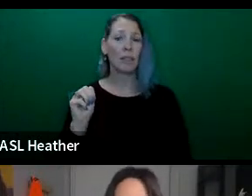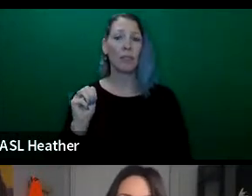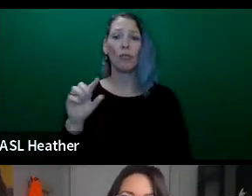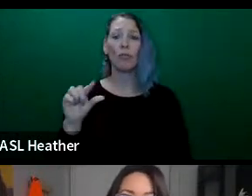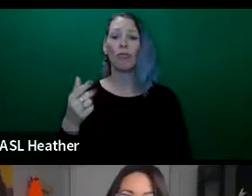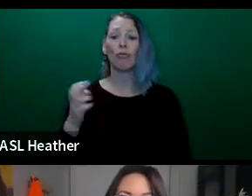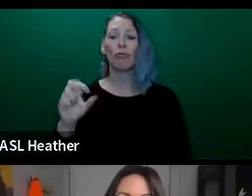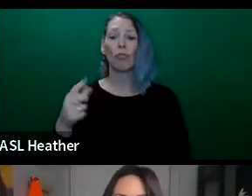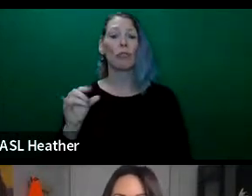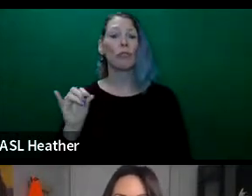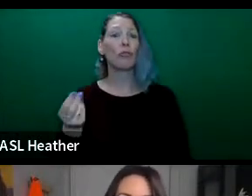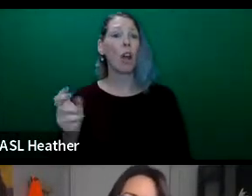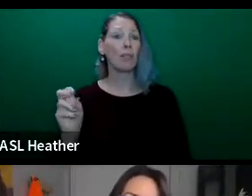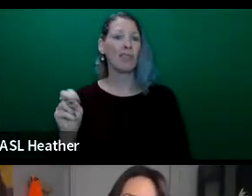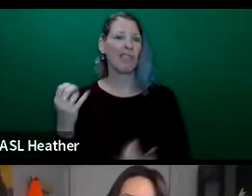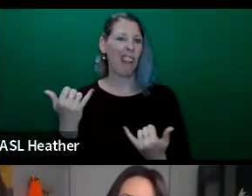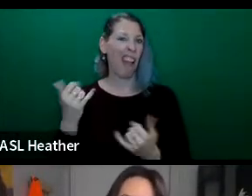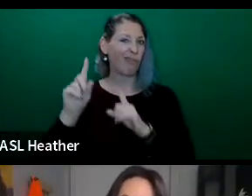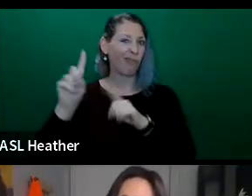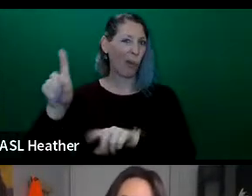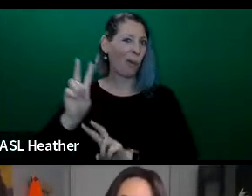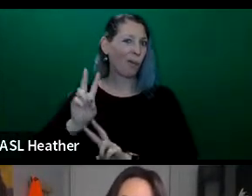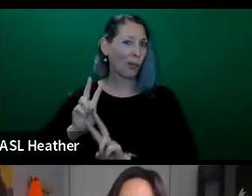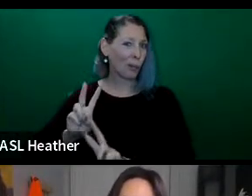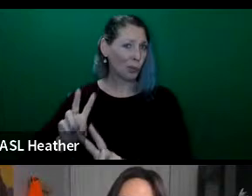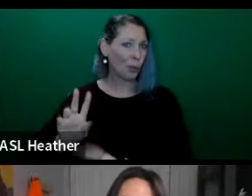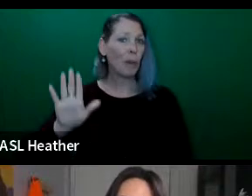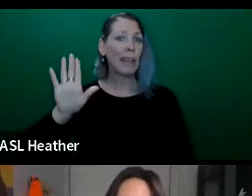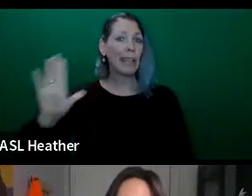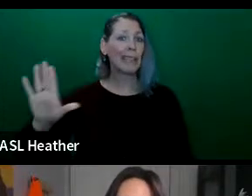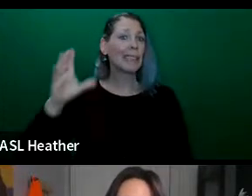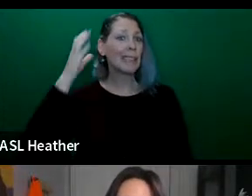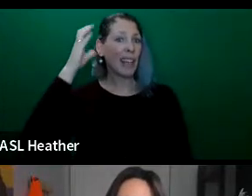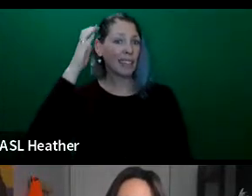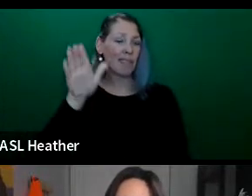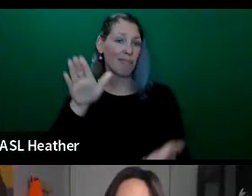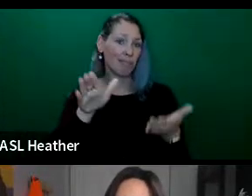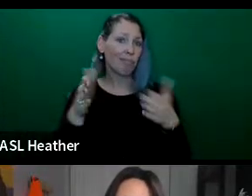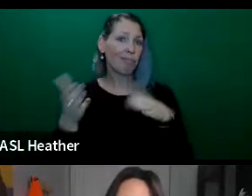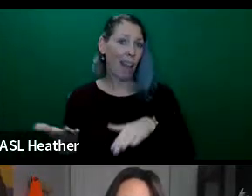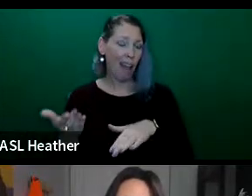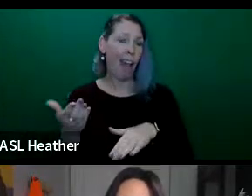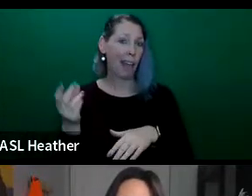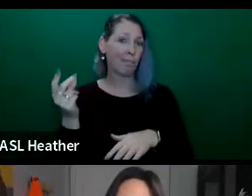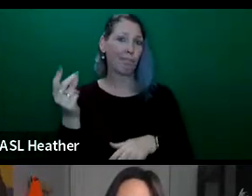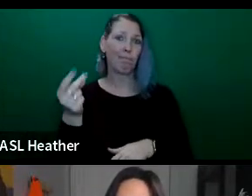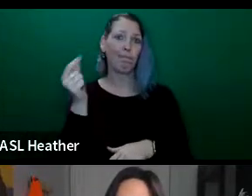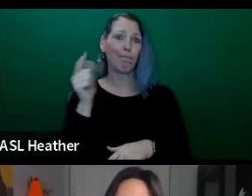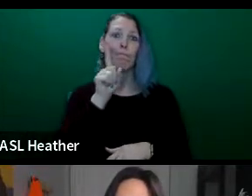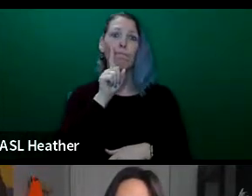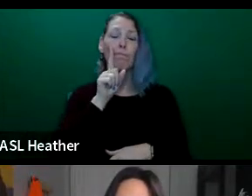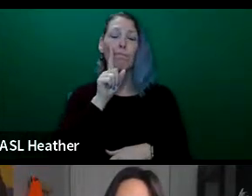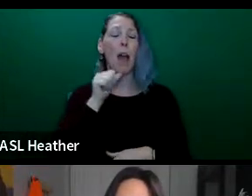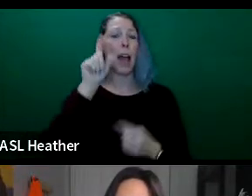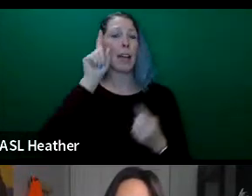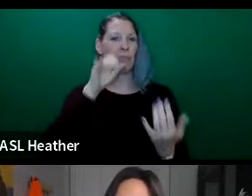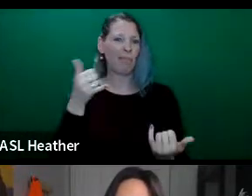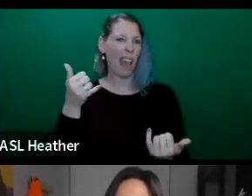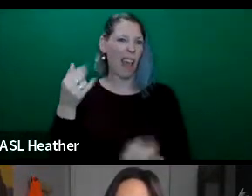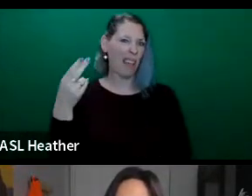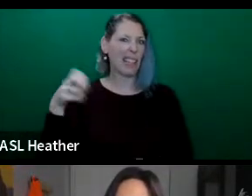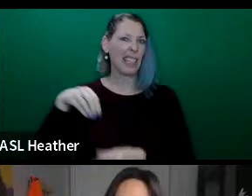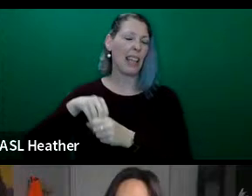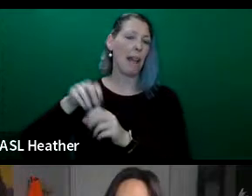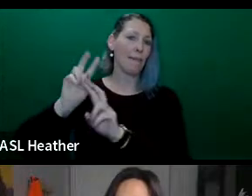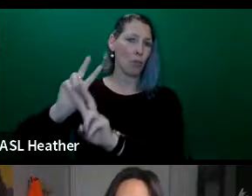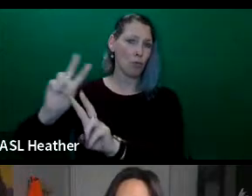Johnson, is in a funeral. His cousin died unexpectedly, and so he is in a funeral service. As soon